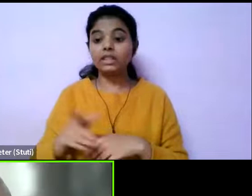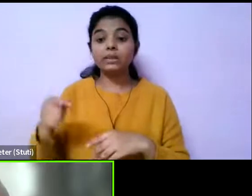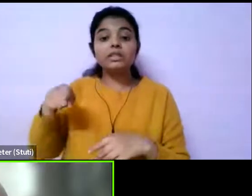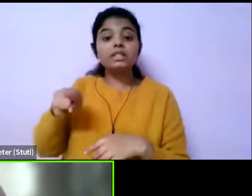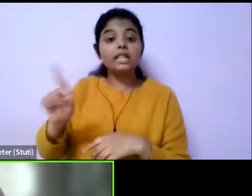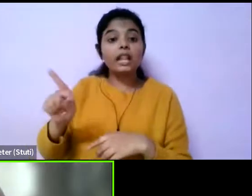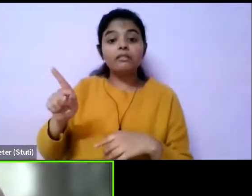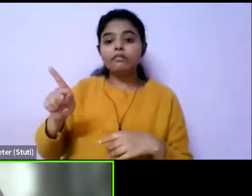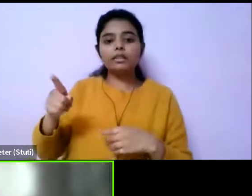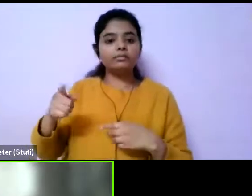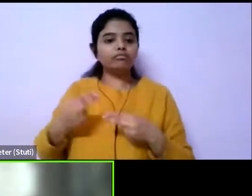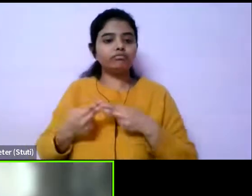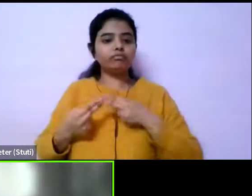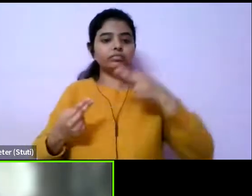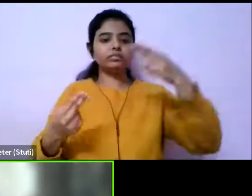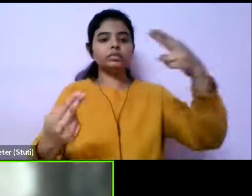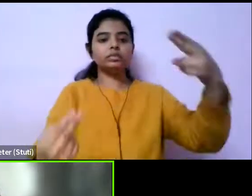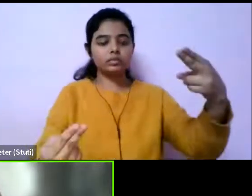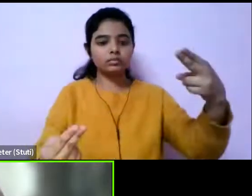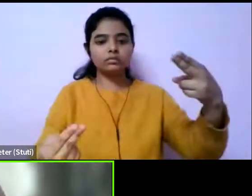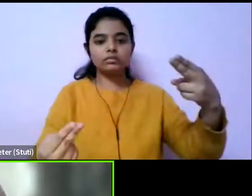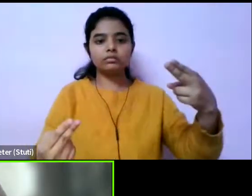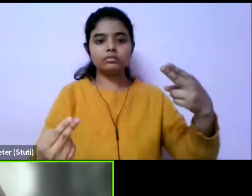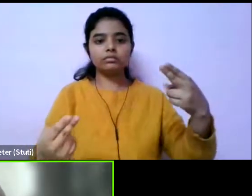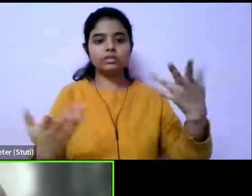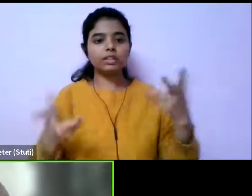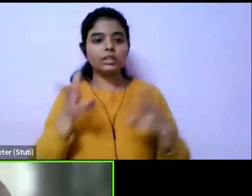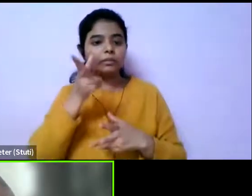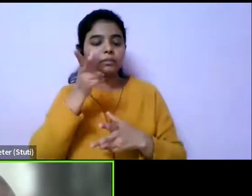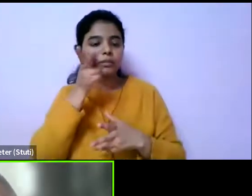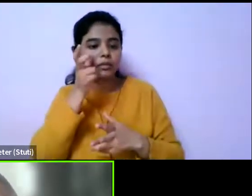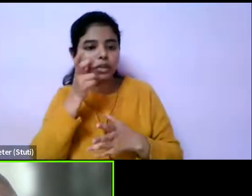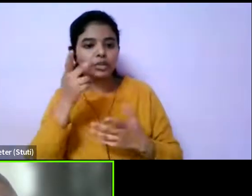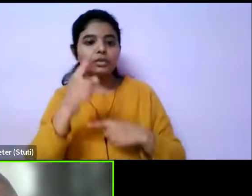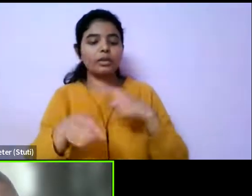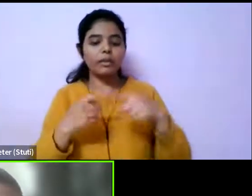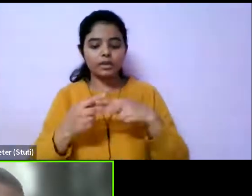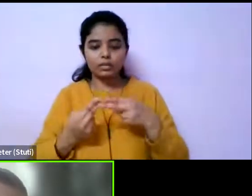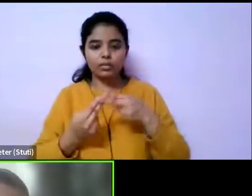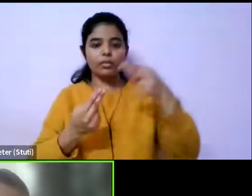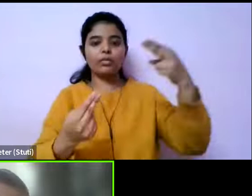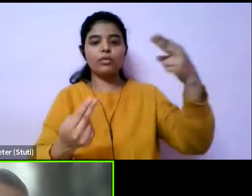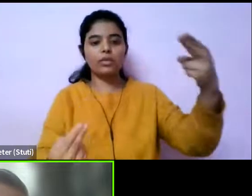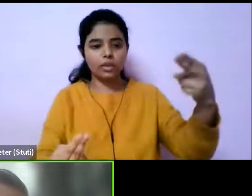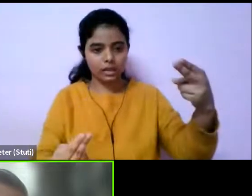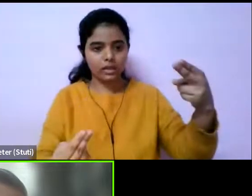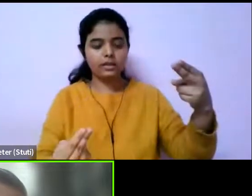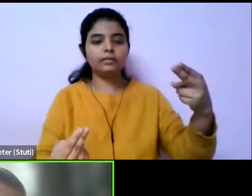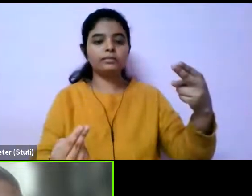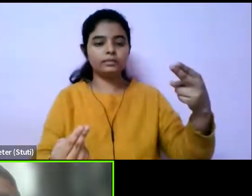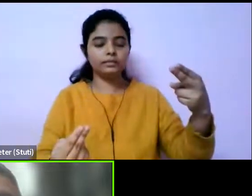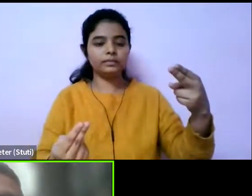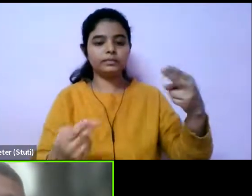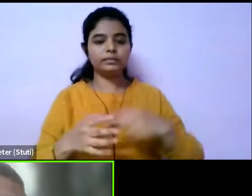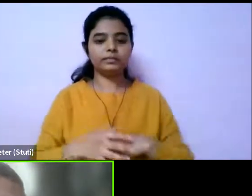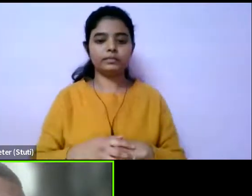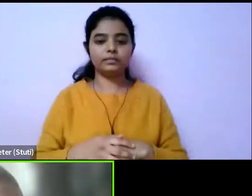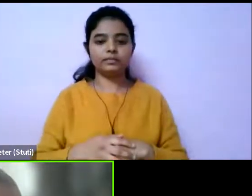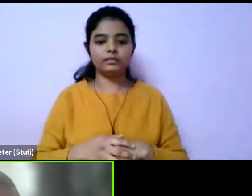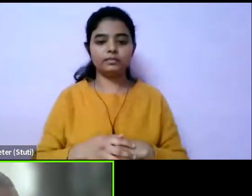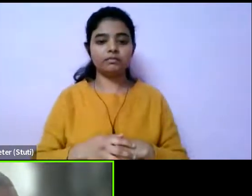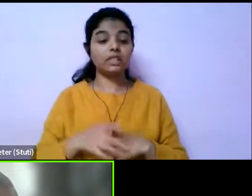self-narration that merges the visual and the narrative, and thus becomes a genre